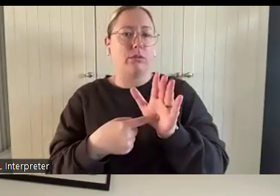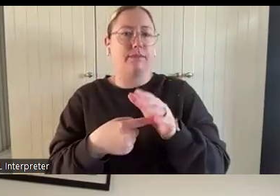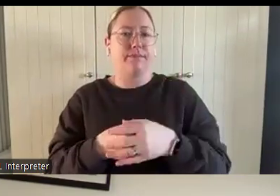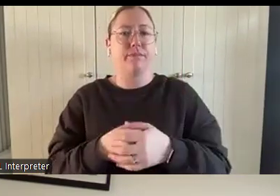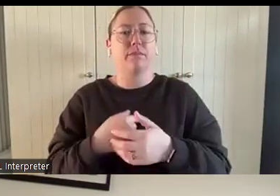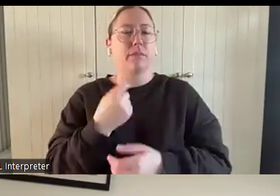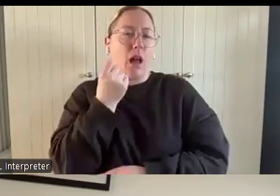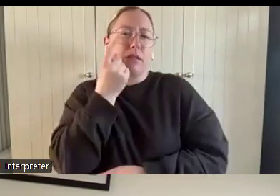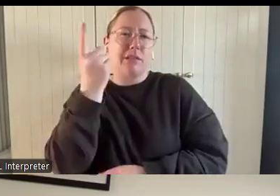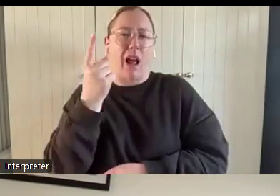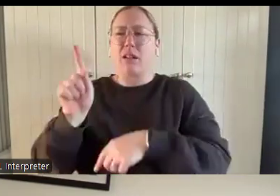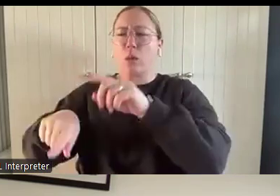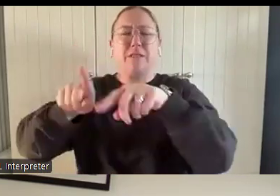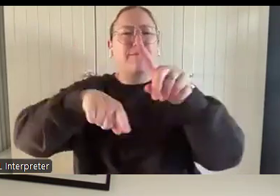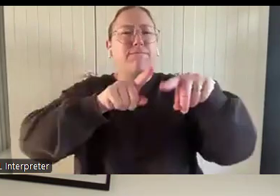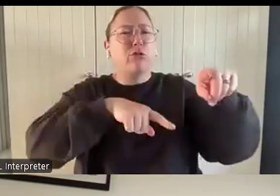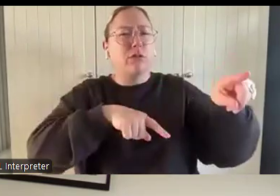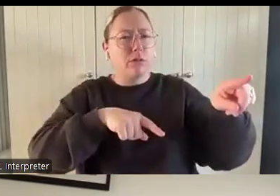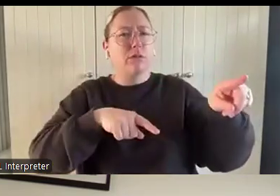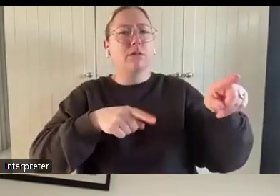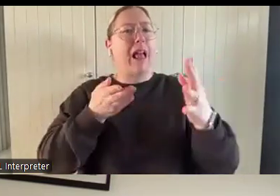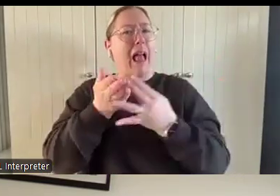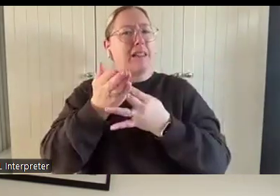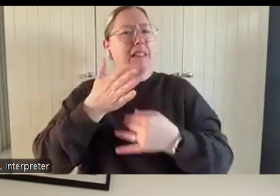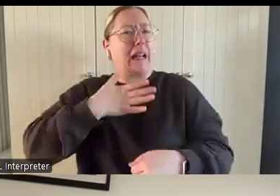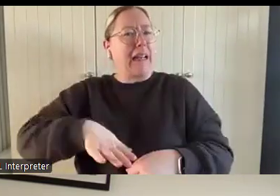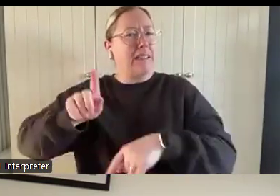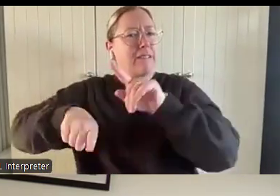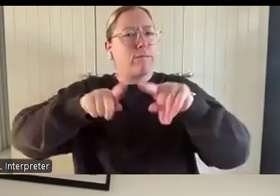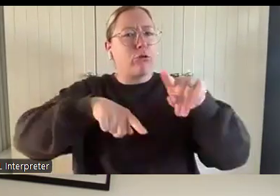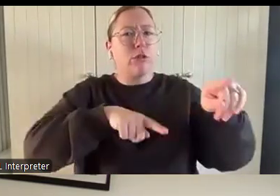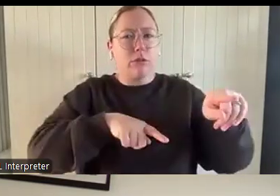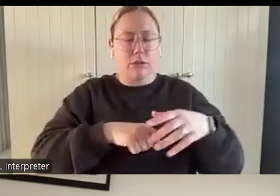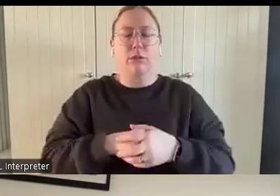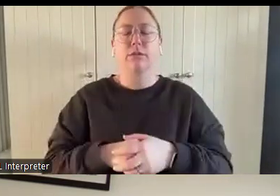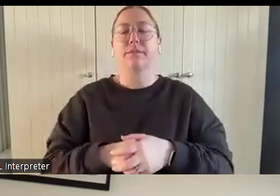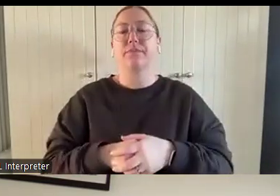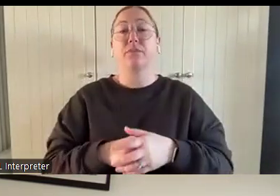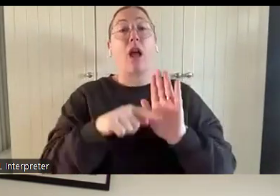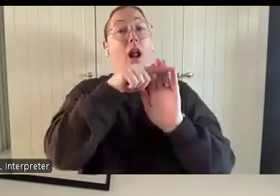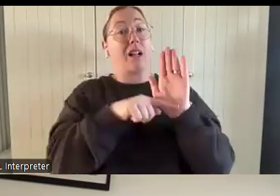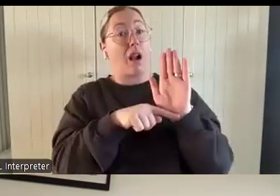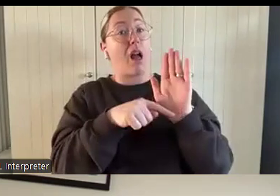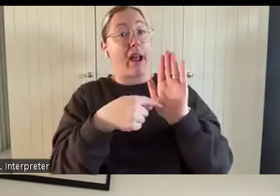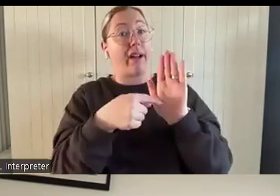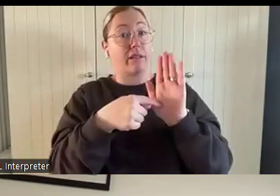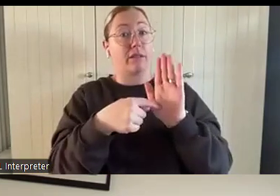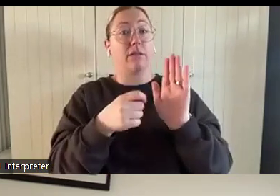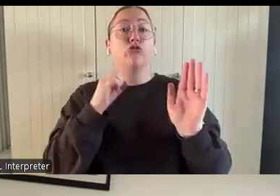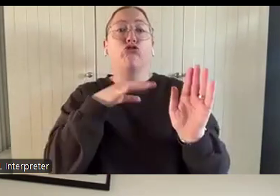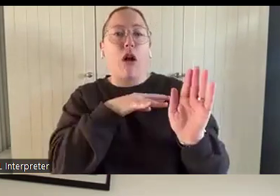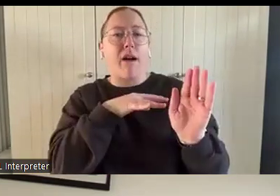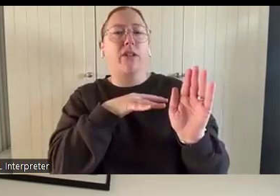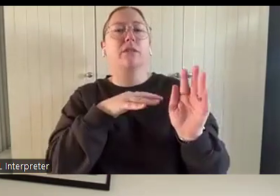energy levels, confidence, and access needs vary. We drafted the guidelines collaboratively, then circulated them again